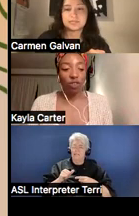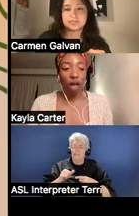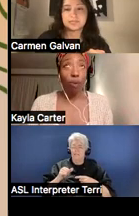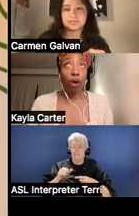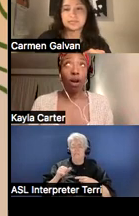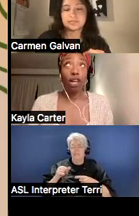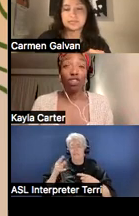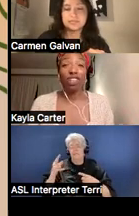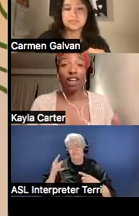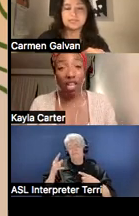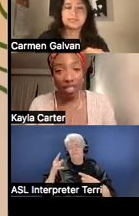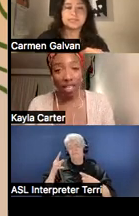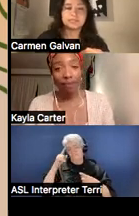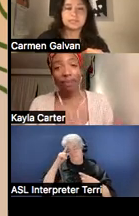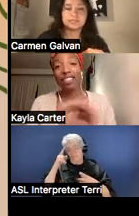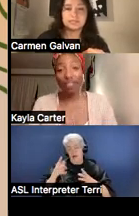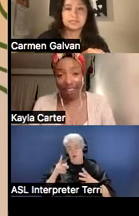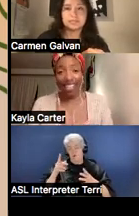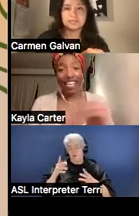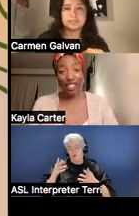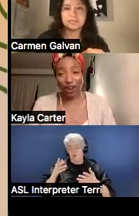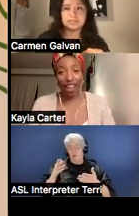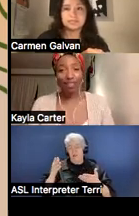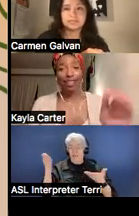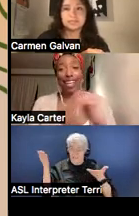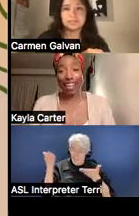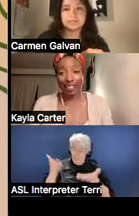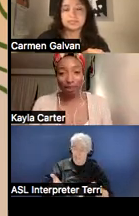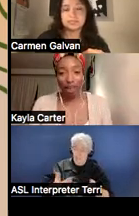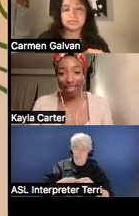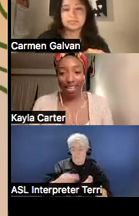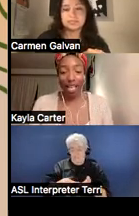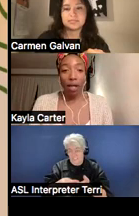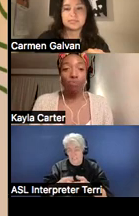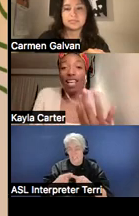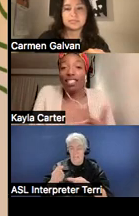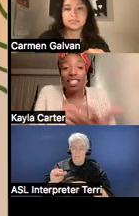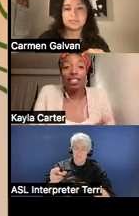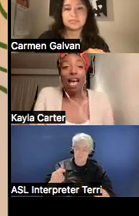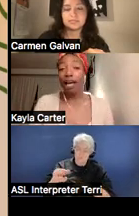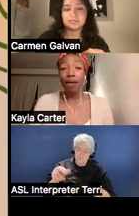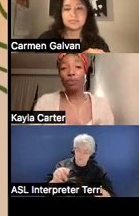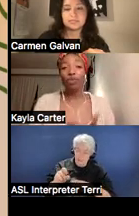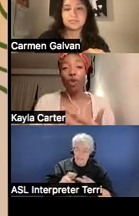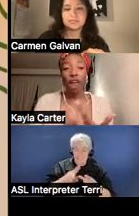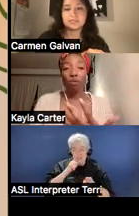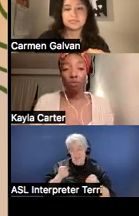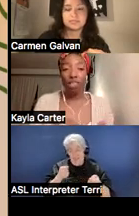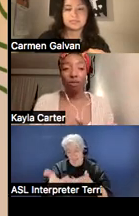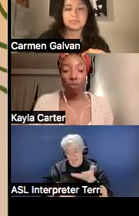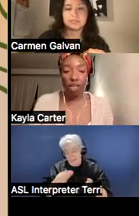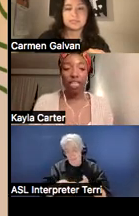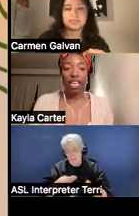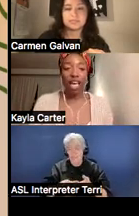of our introduction into funding, into grants, into handling money, that sets us up for a